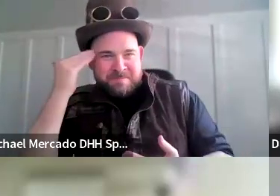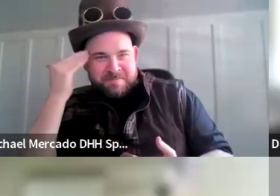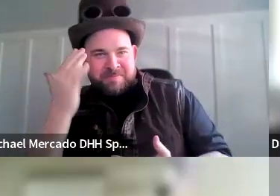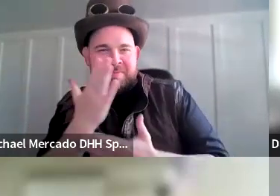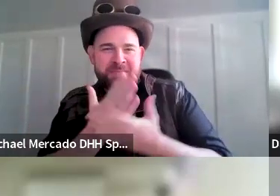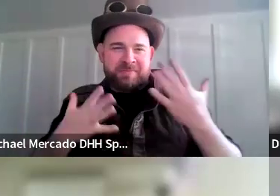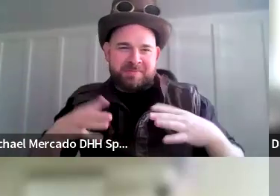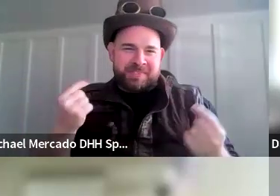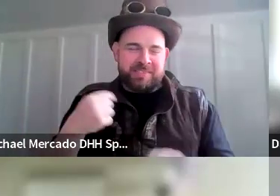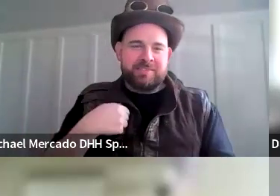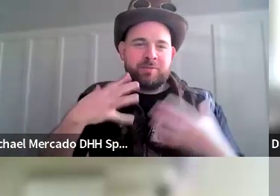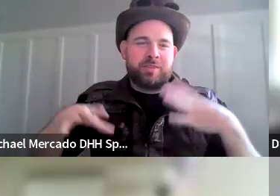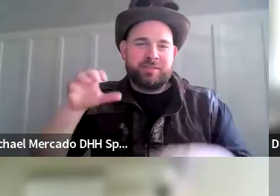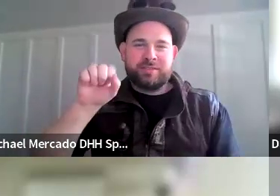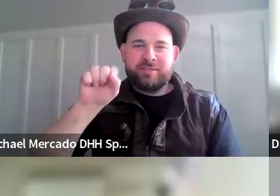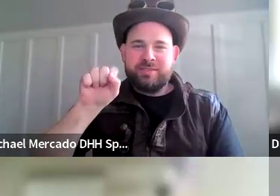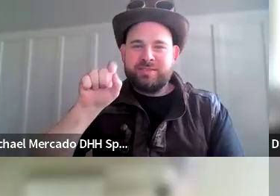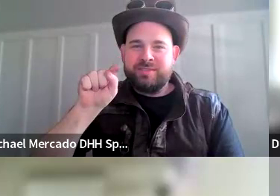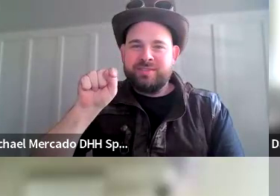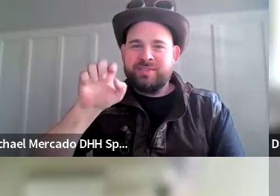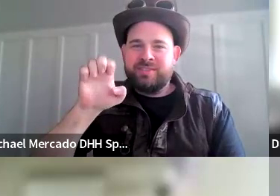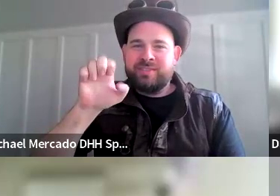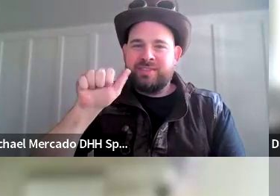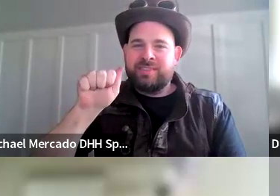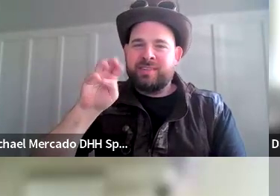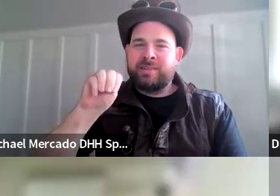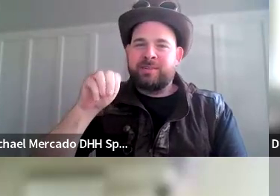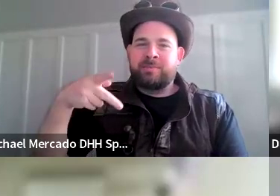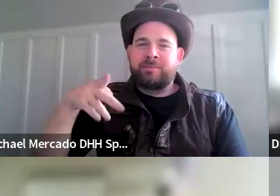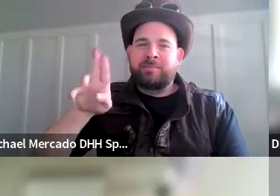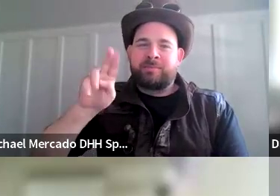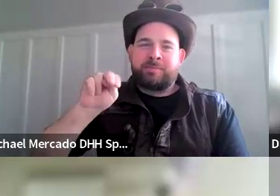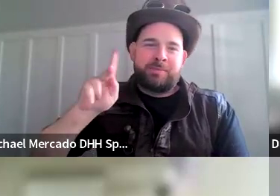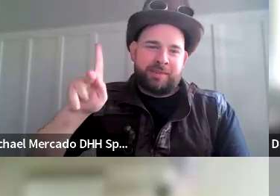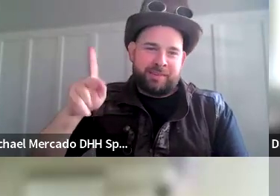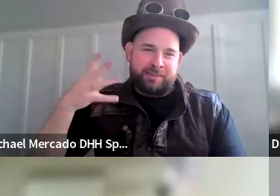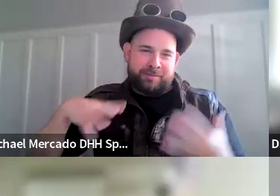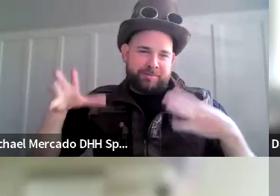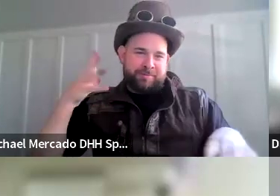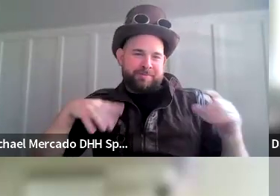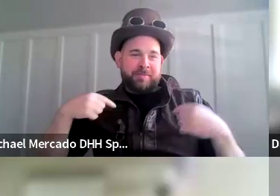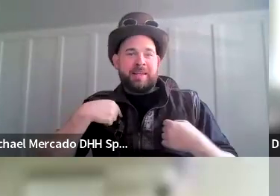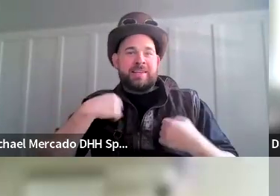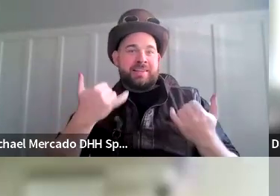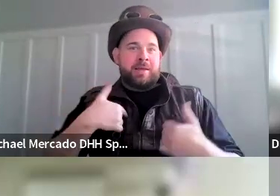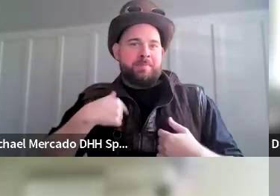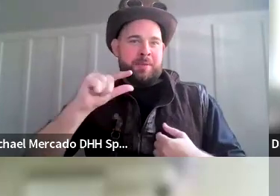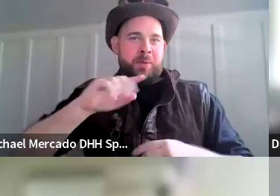I know some people saw my outfit. They might know what I am. Some might not. I